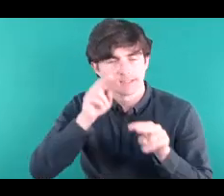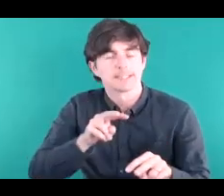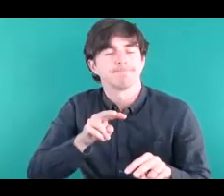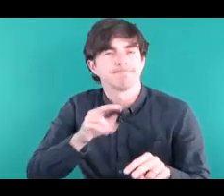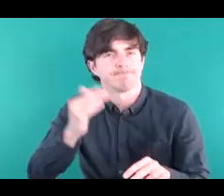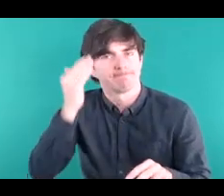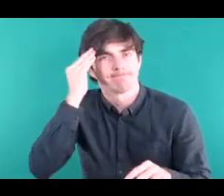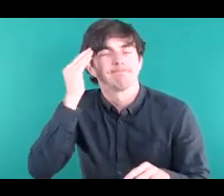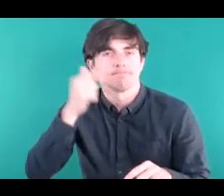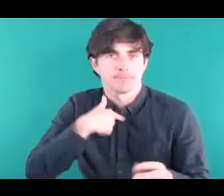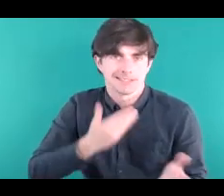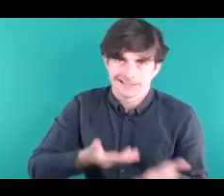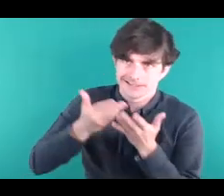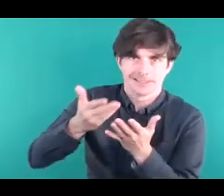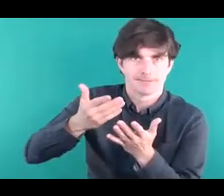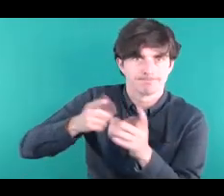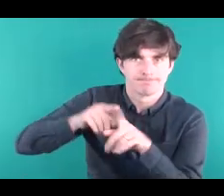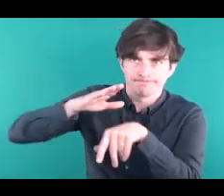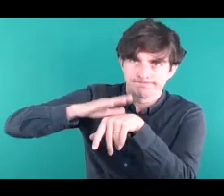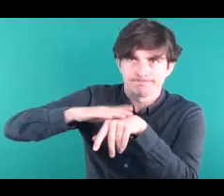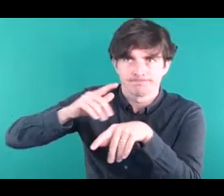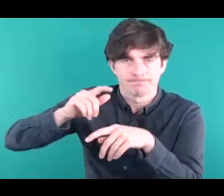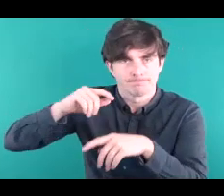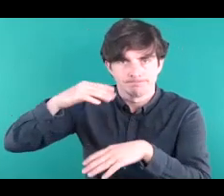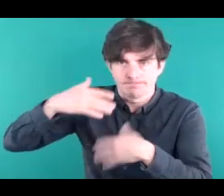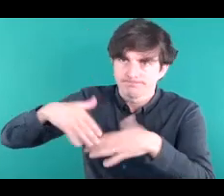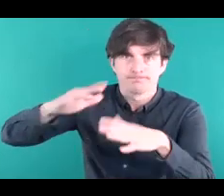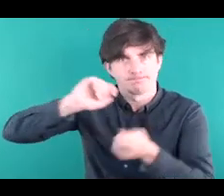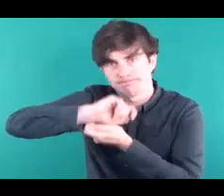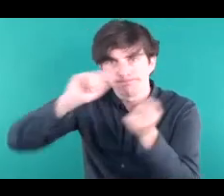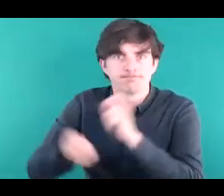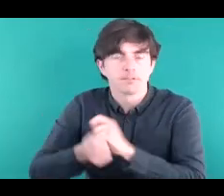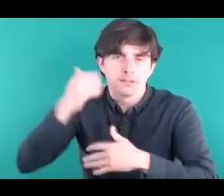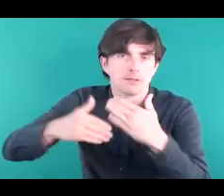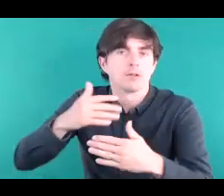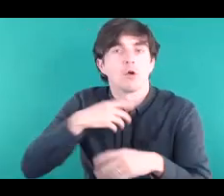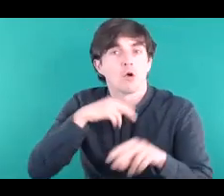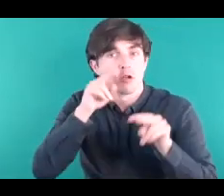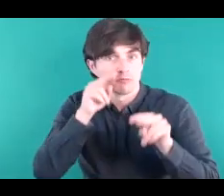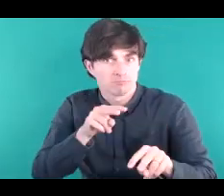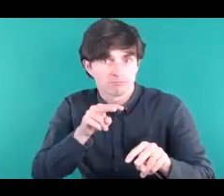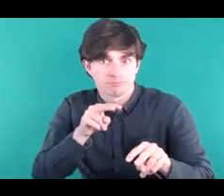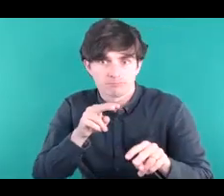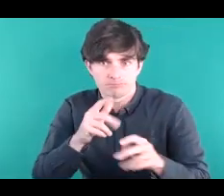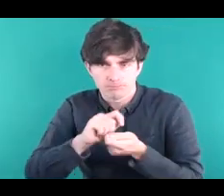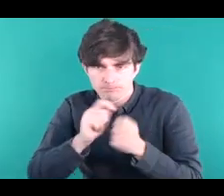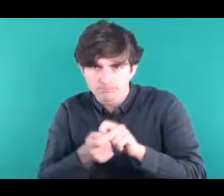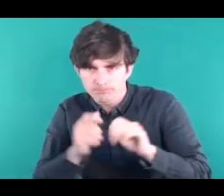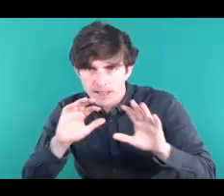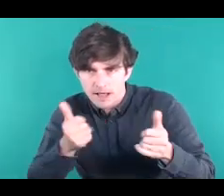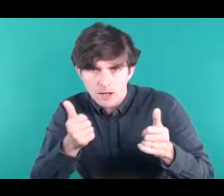the recommendation is focusing on the accurate disability data, and also it is important